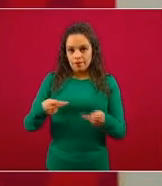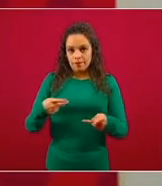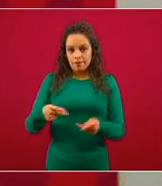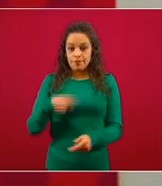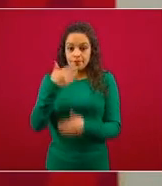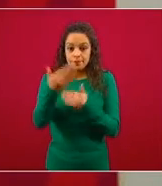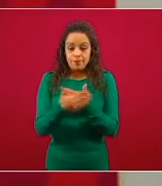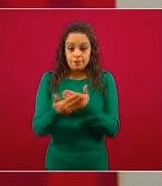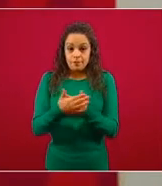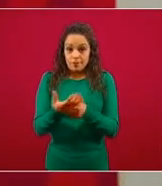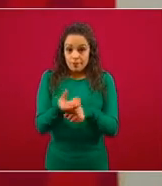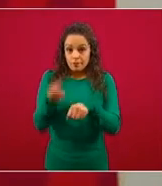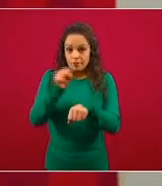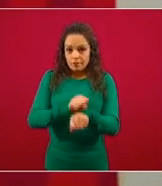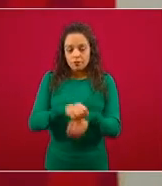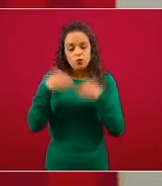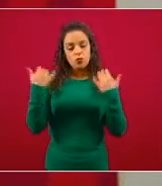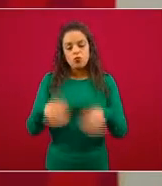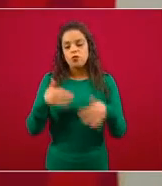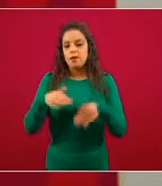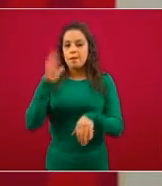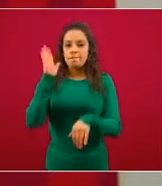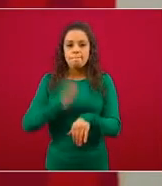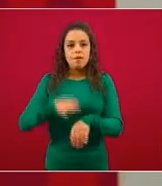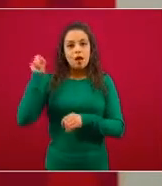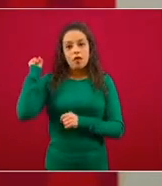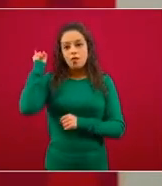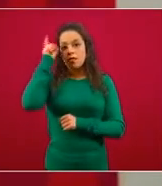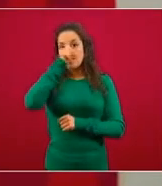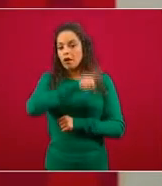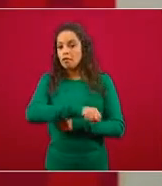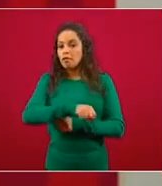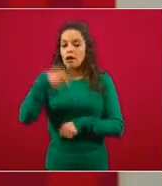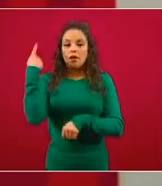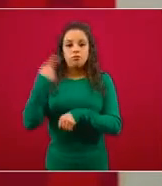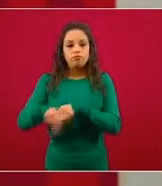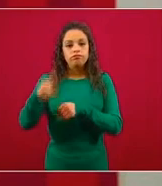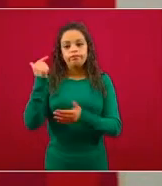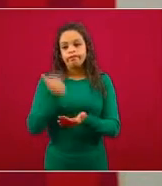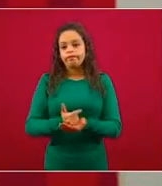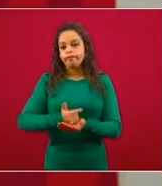are coming, which are going to be the most difficult weeks in the city.